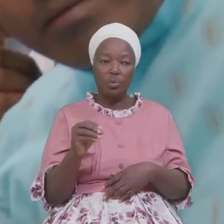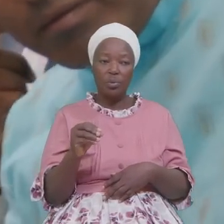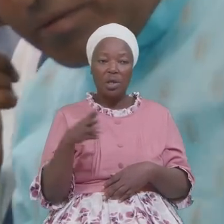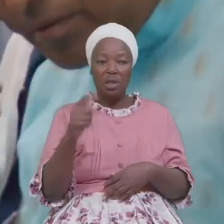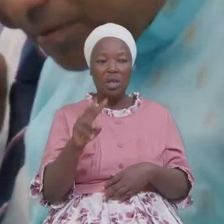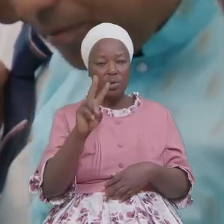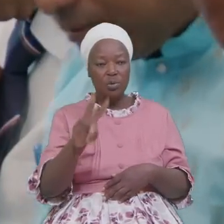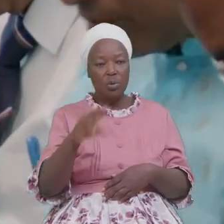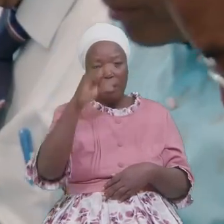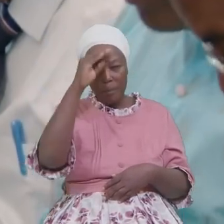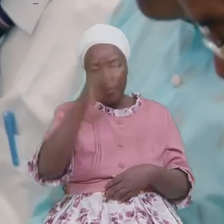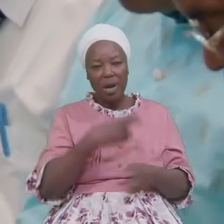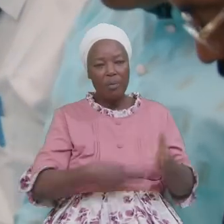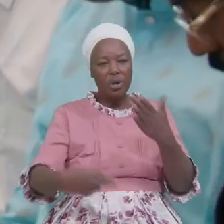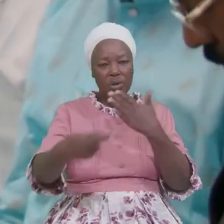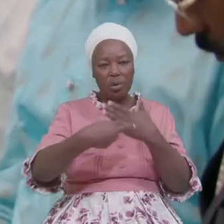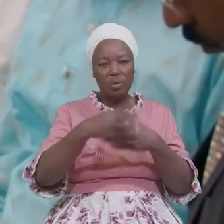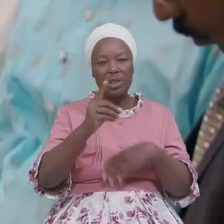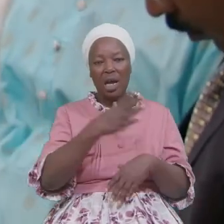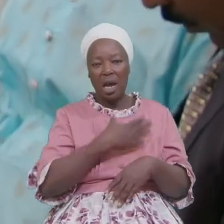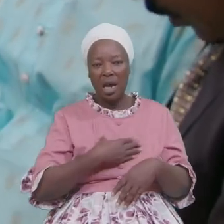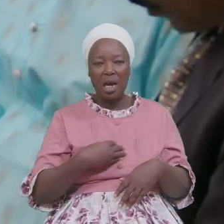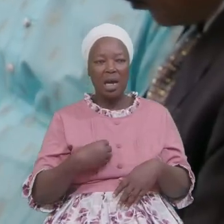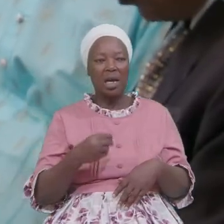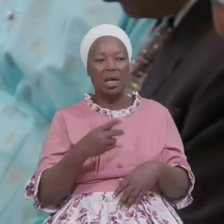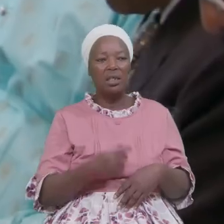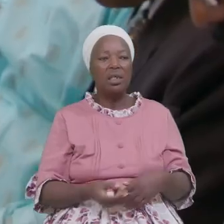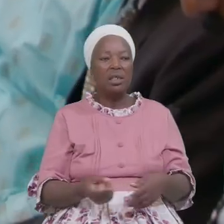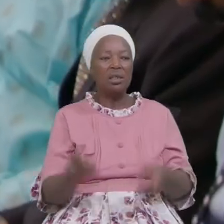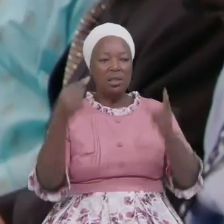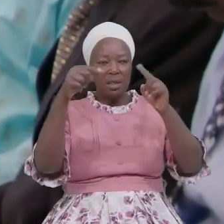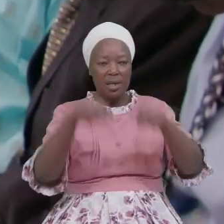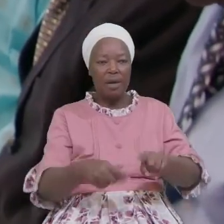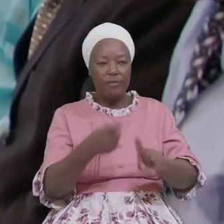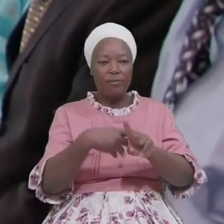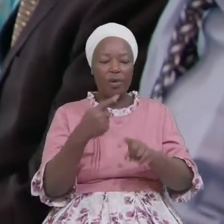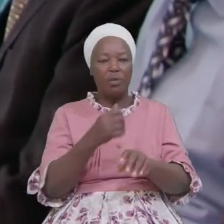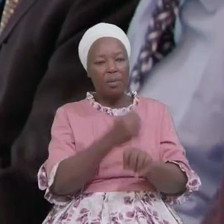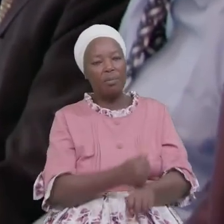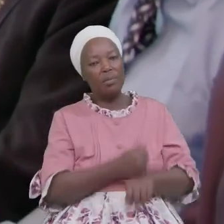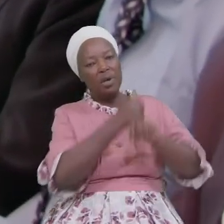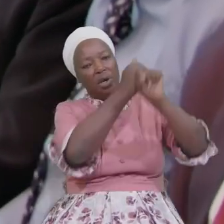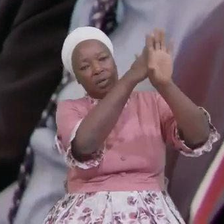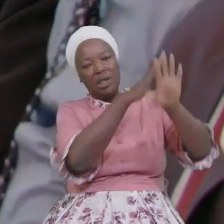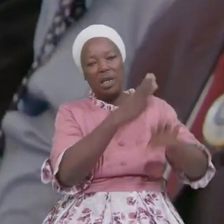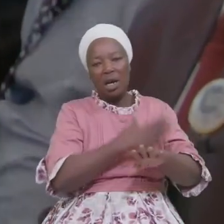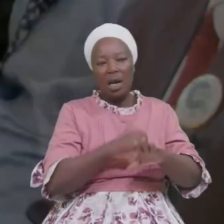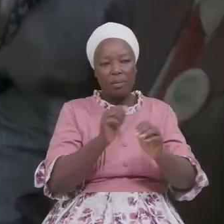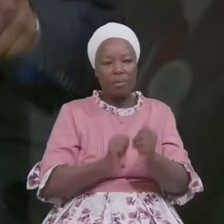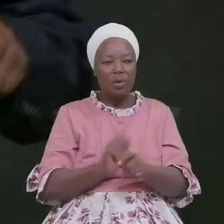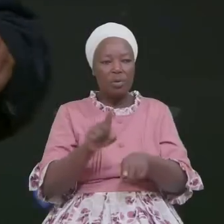two men returned and descended from the mountain and passed over